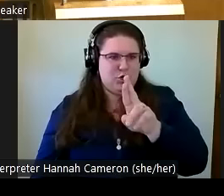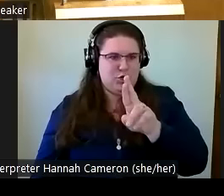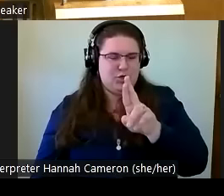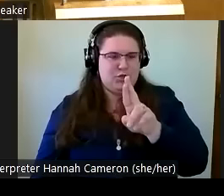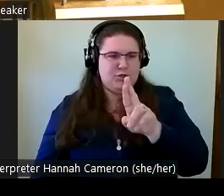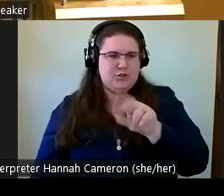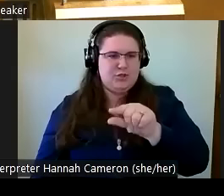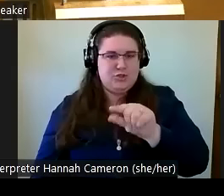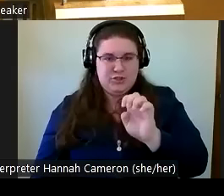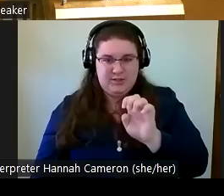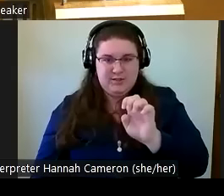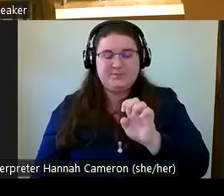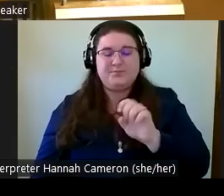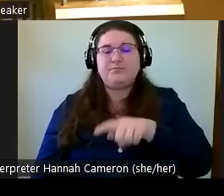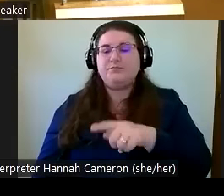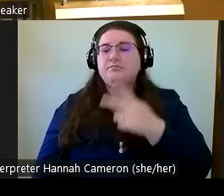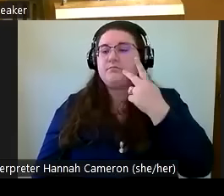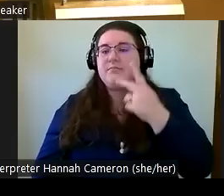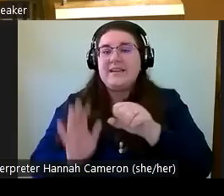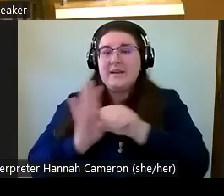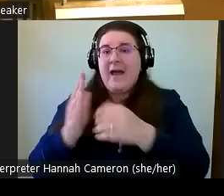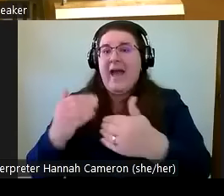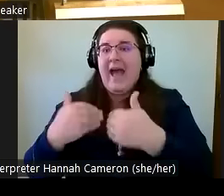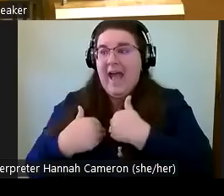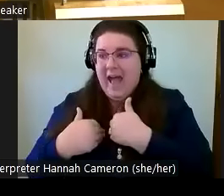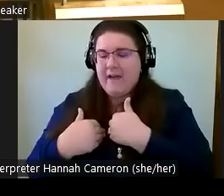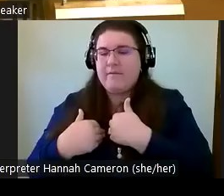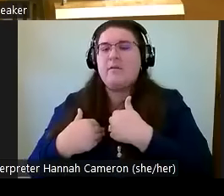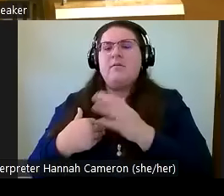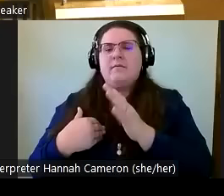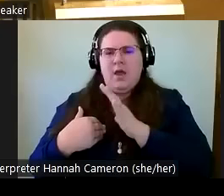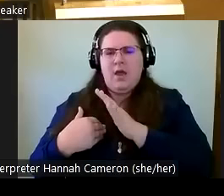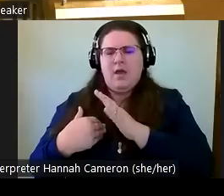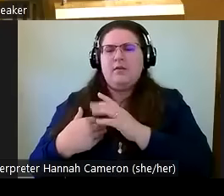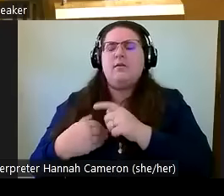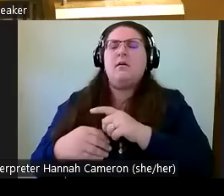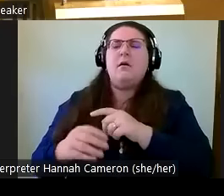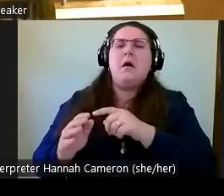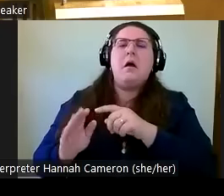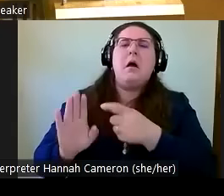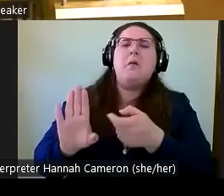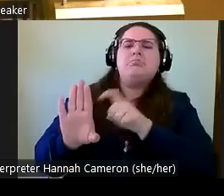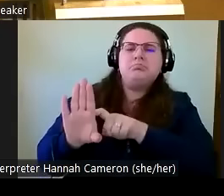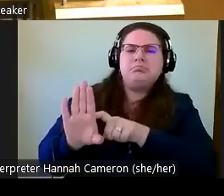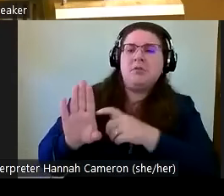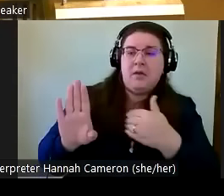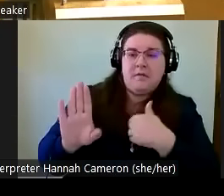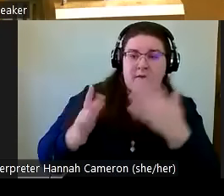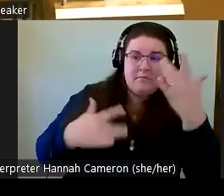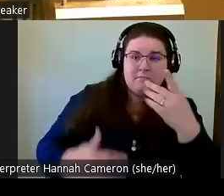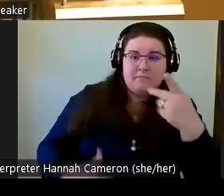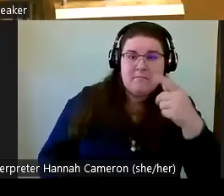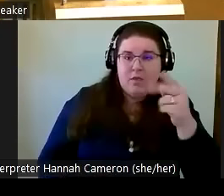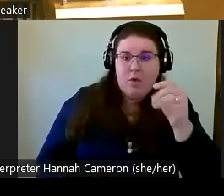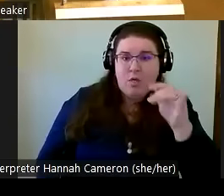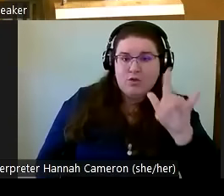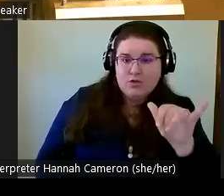symptoms and then grades them based on the presence or absence of pathology. But here too, we see that measures of alpha-synuclein, so